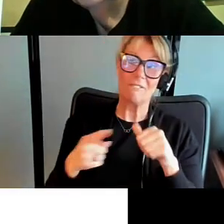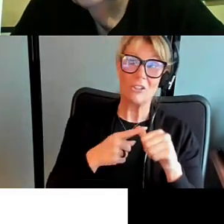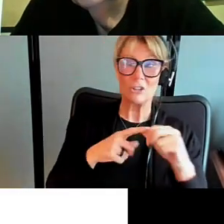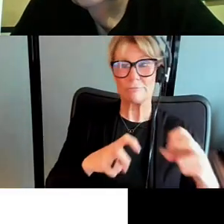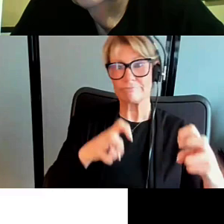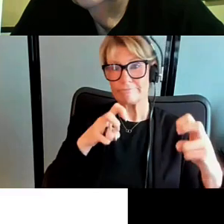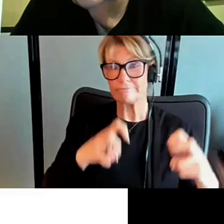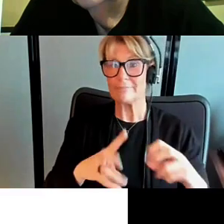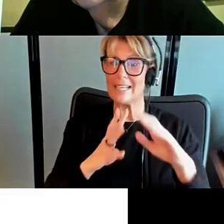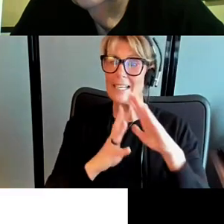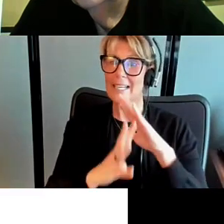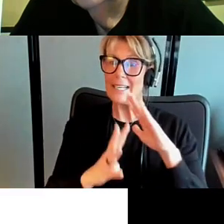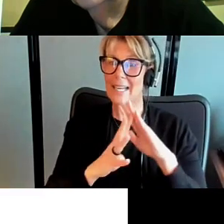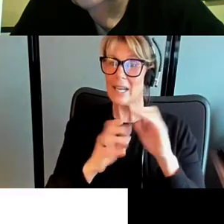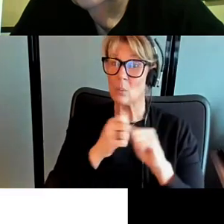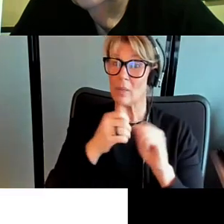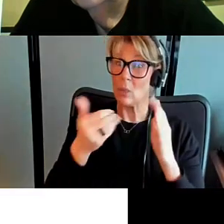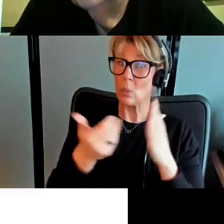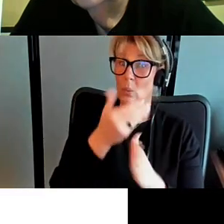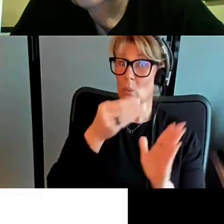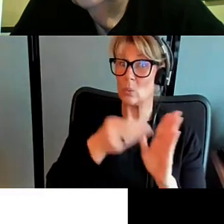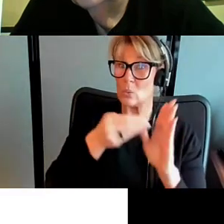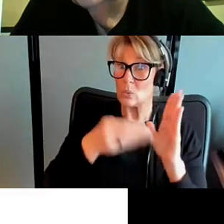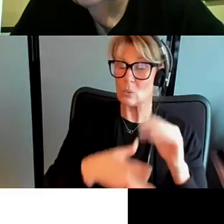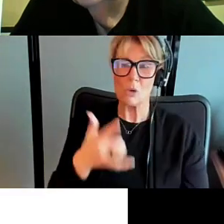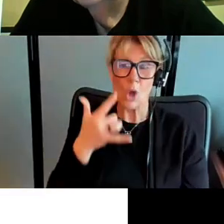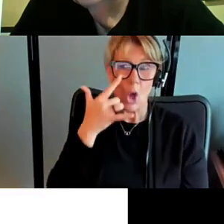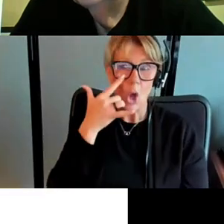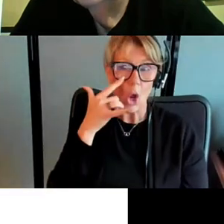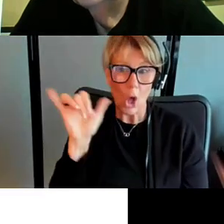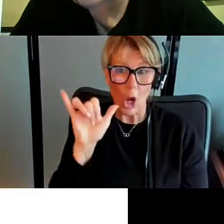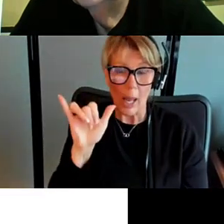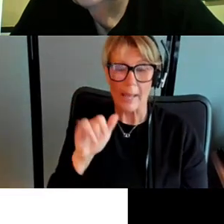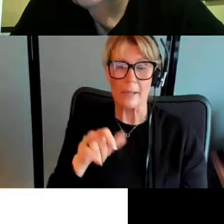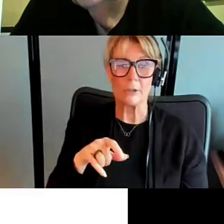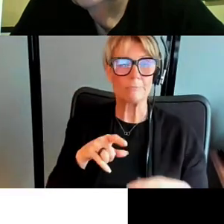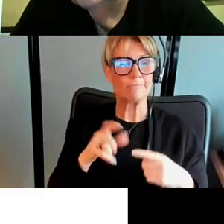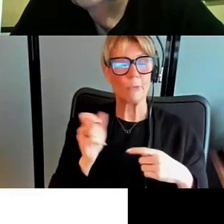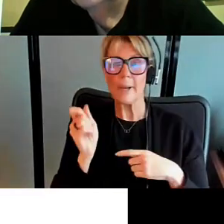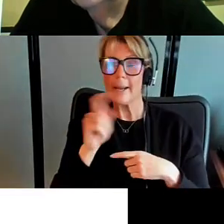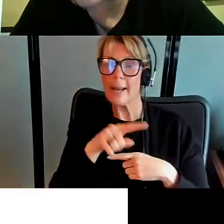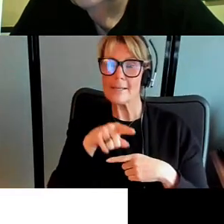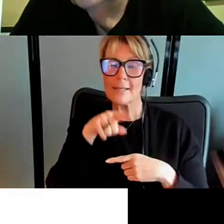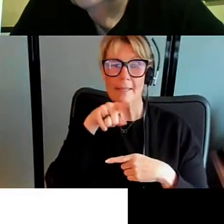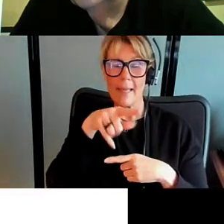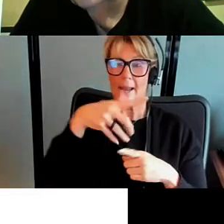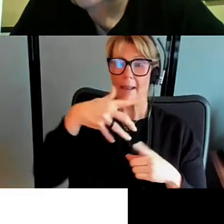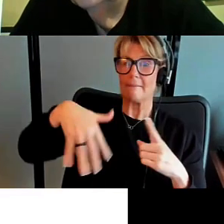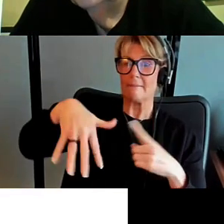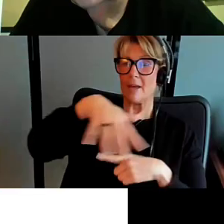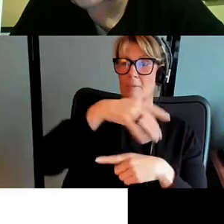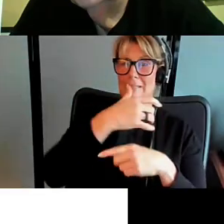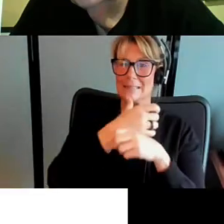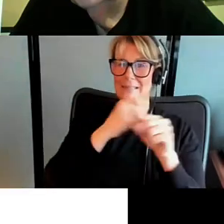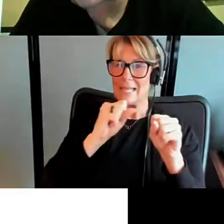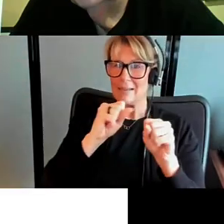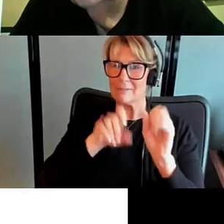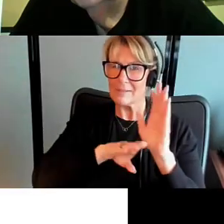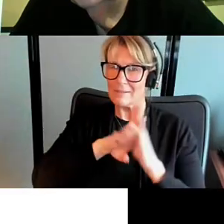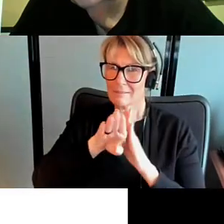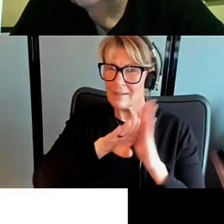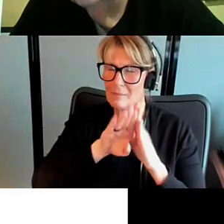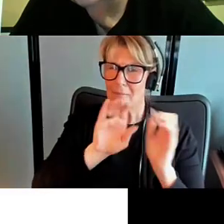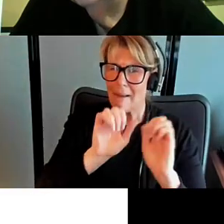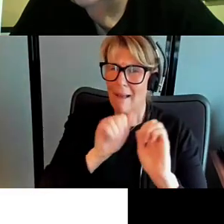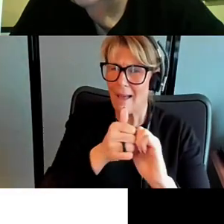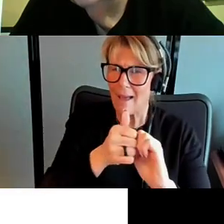initial conversation, or look like, or how do you create a more safer environment for a learner? So topics like those,